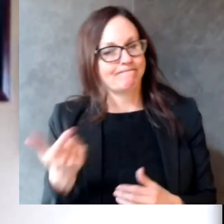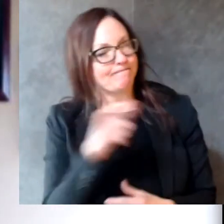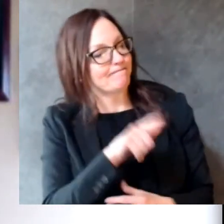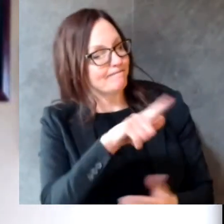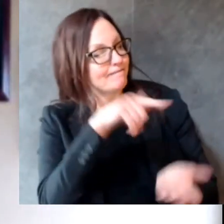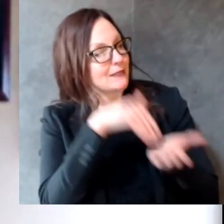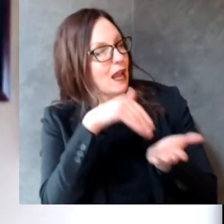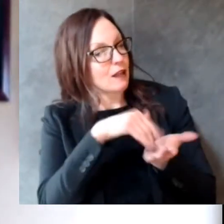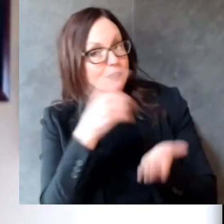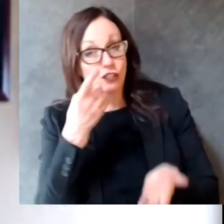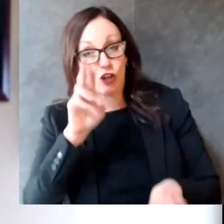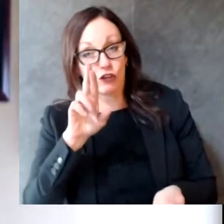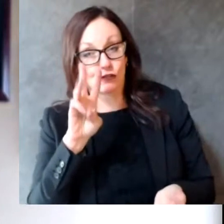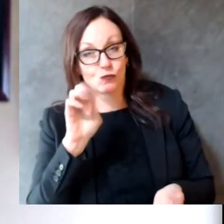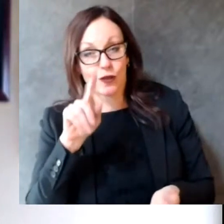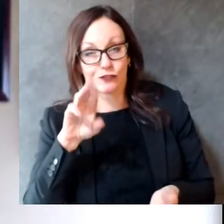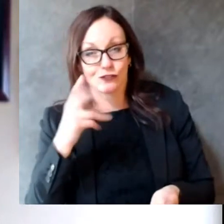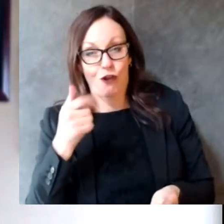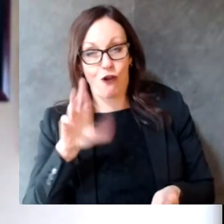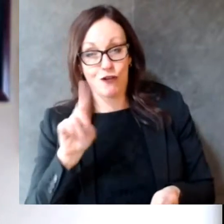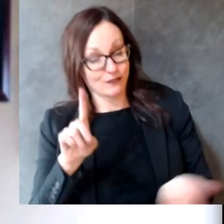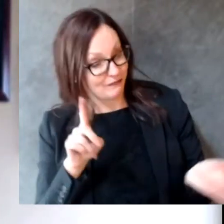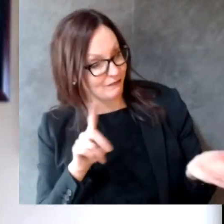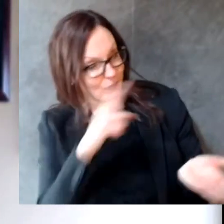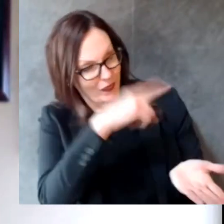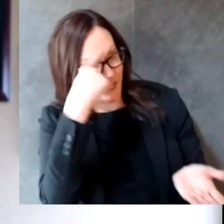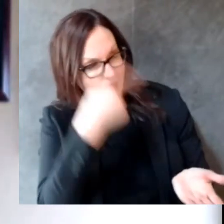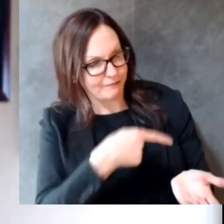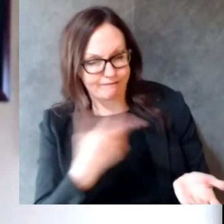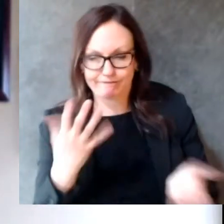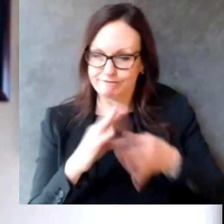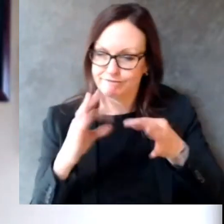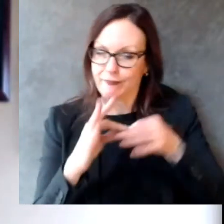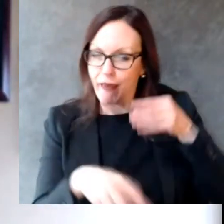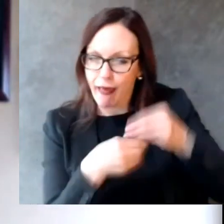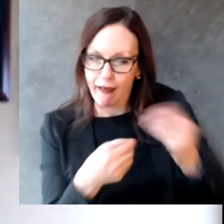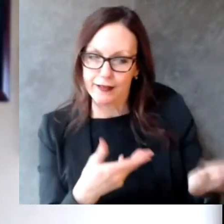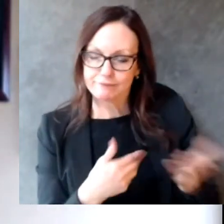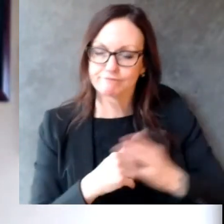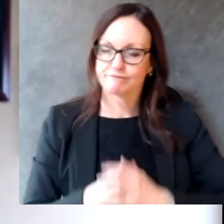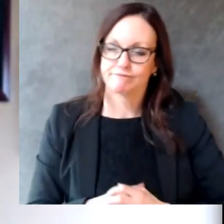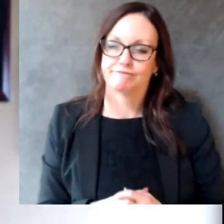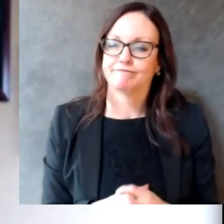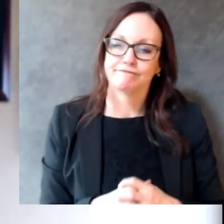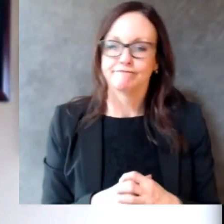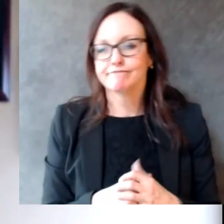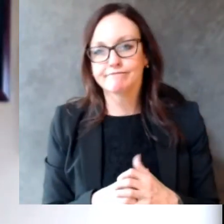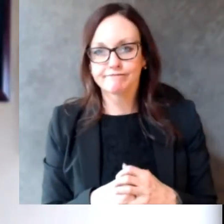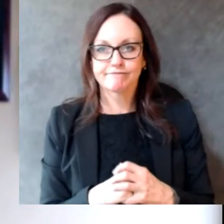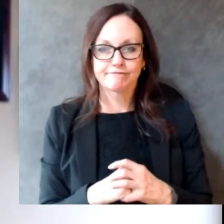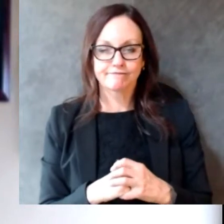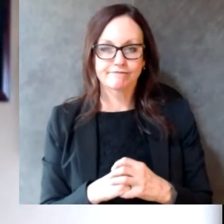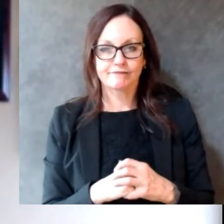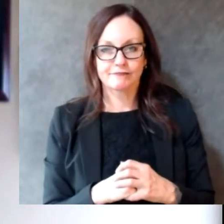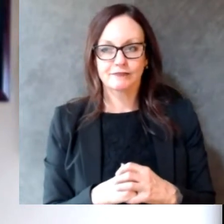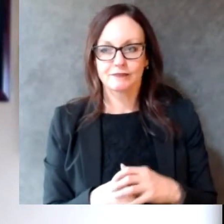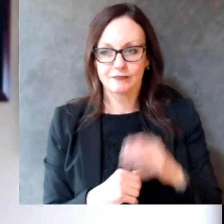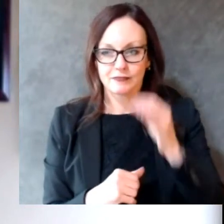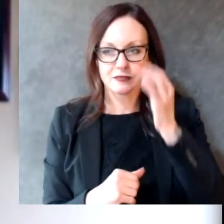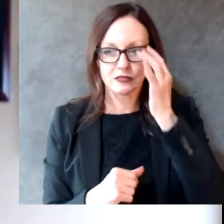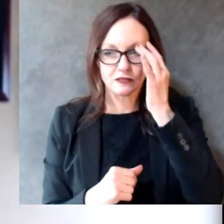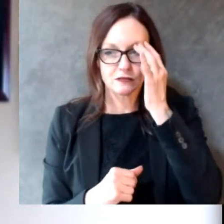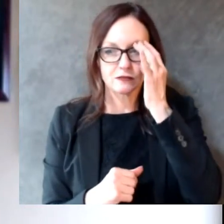for the proportion of people vaccinated is probably the biggest, most important piece of the equation, but it's not the